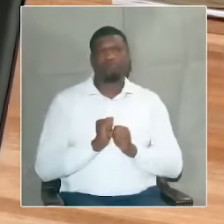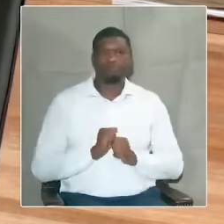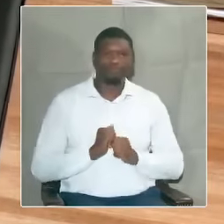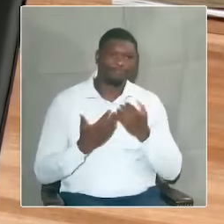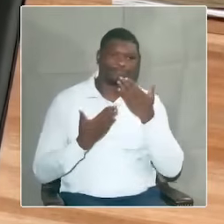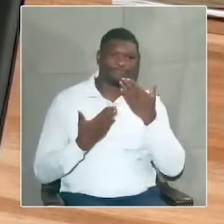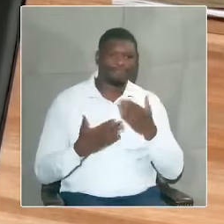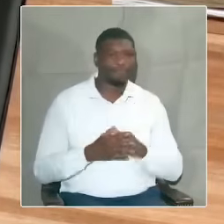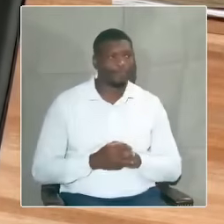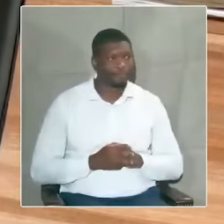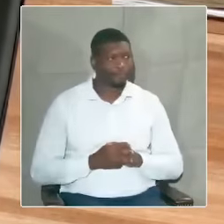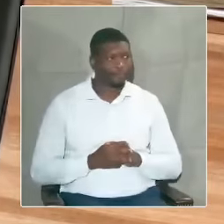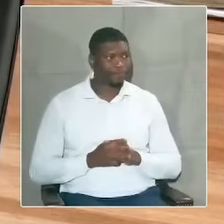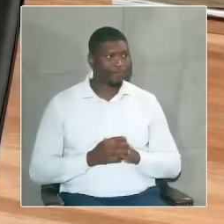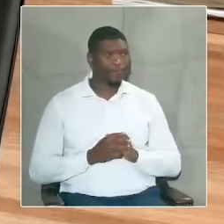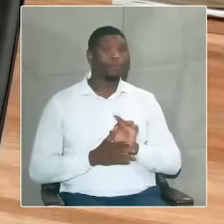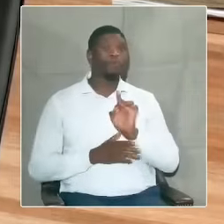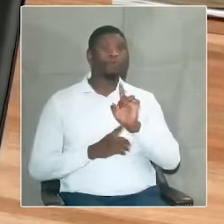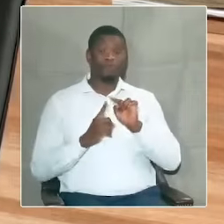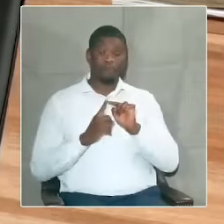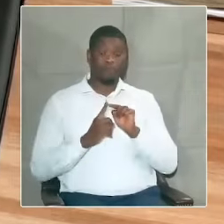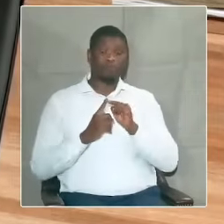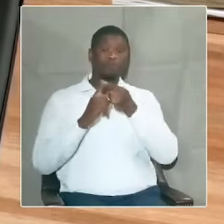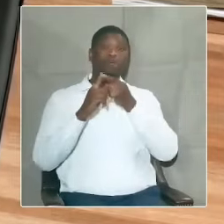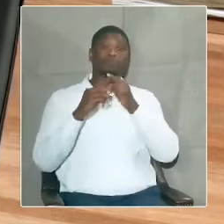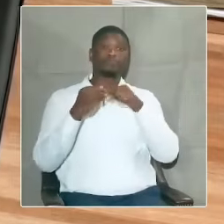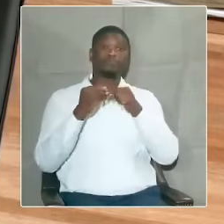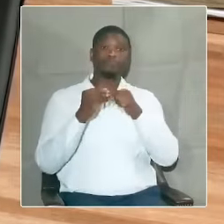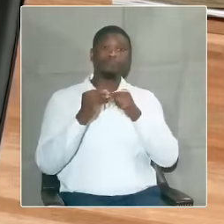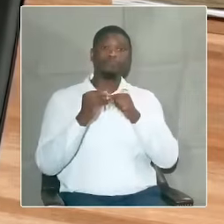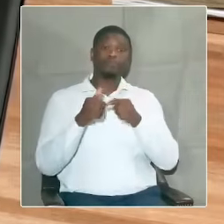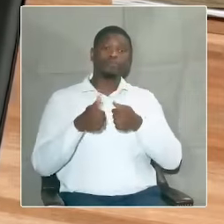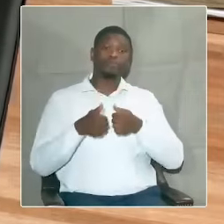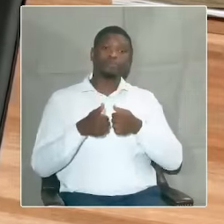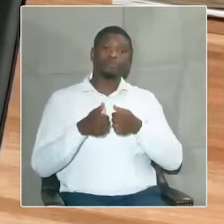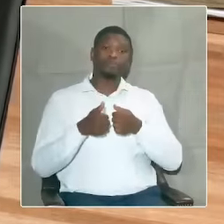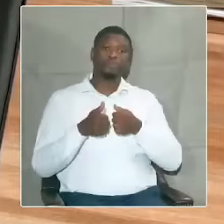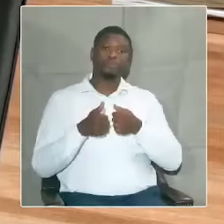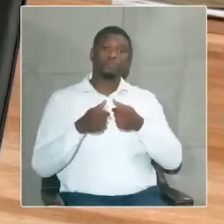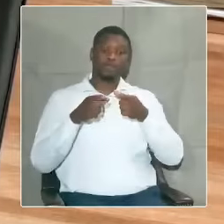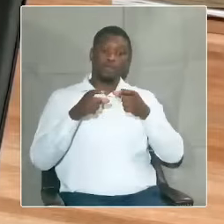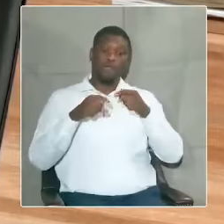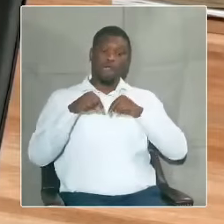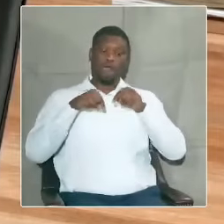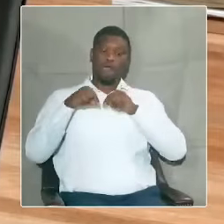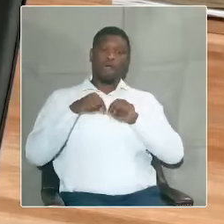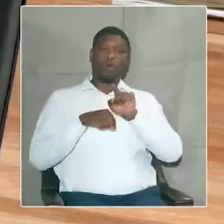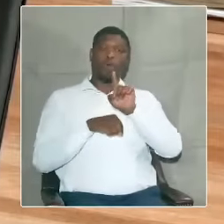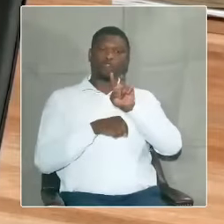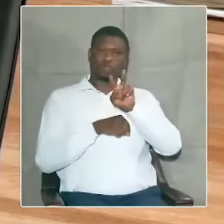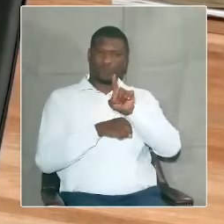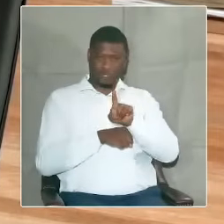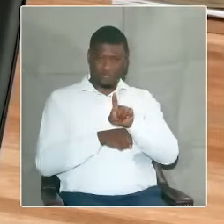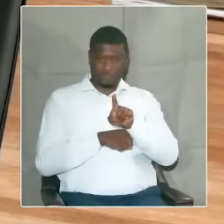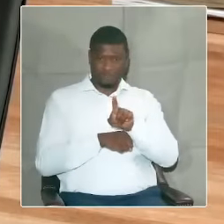Thanks. But the point then that you make, returning to 121, is that